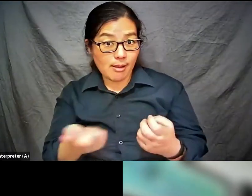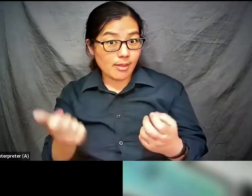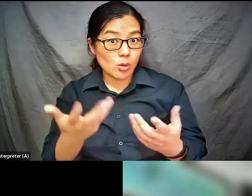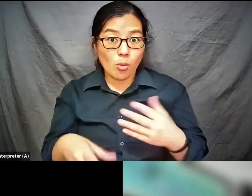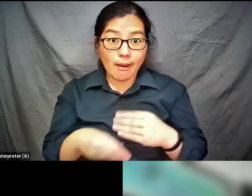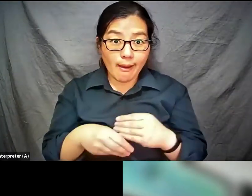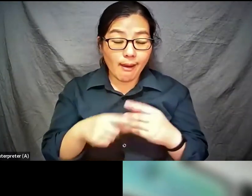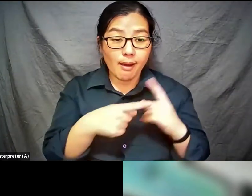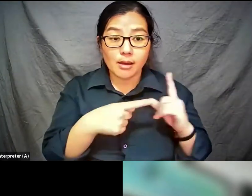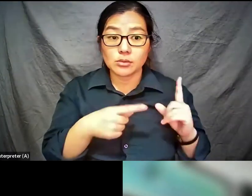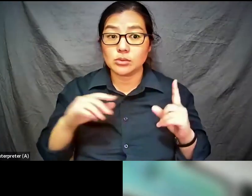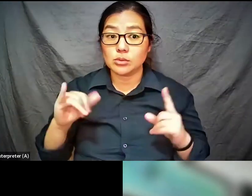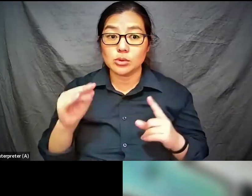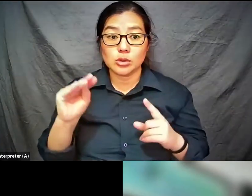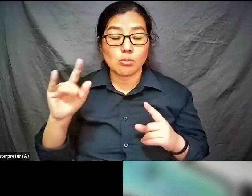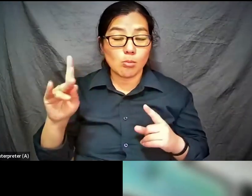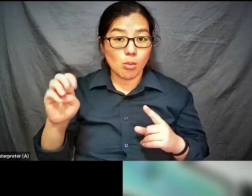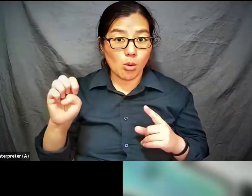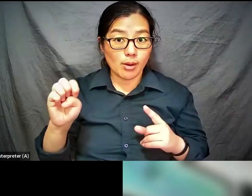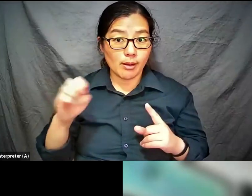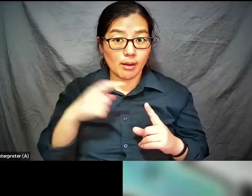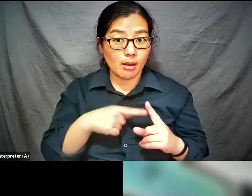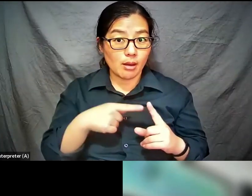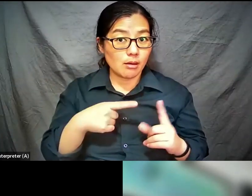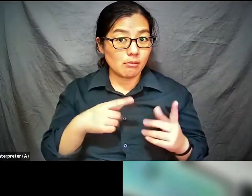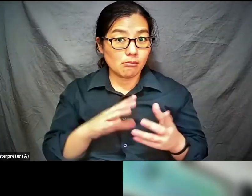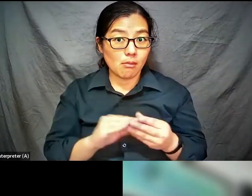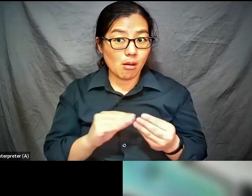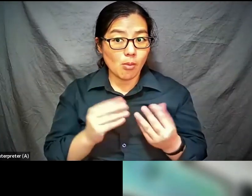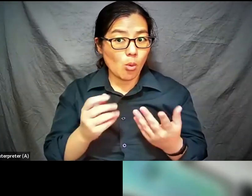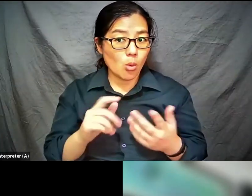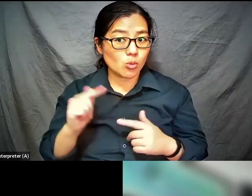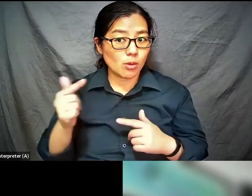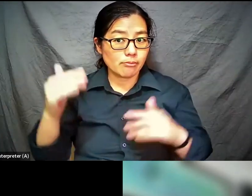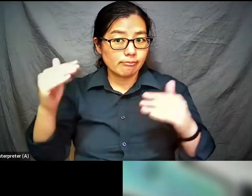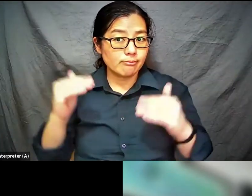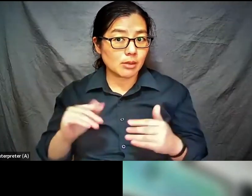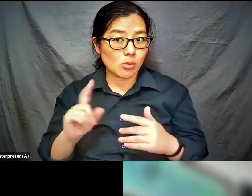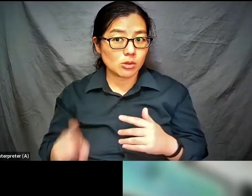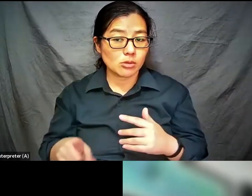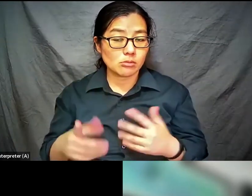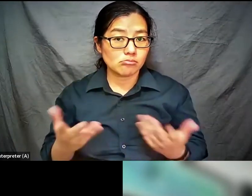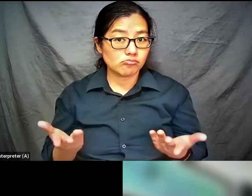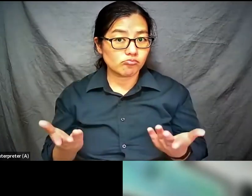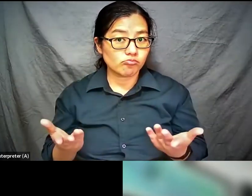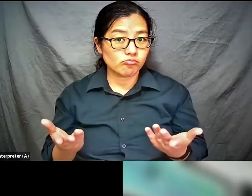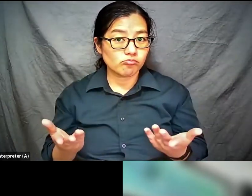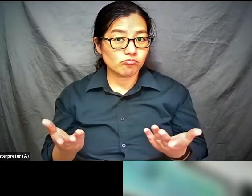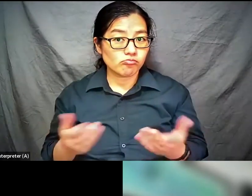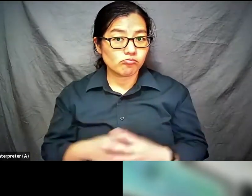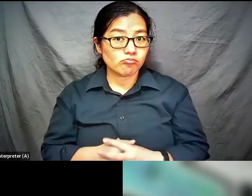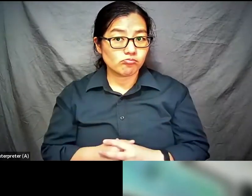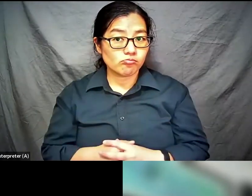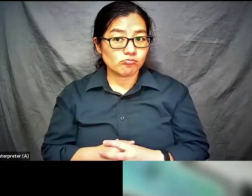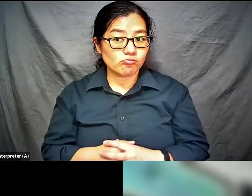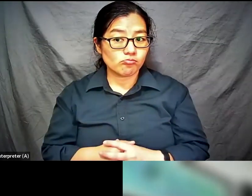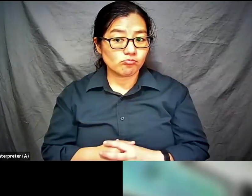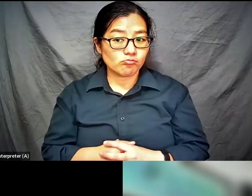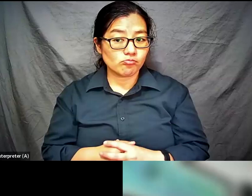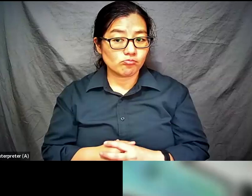So are there any last remarks that you would like to make before we round this off? I think